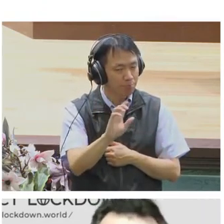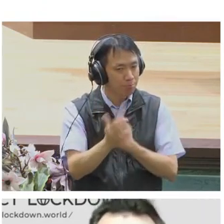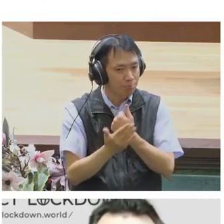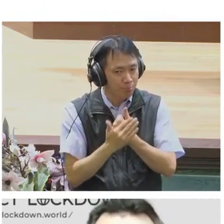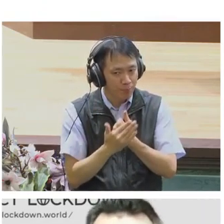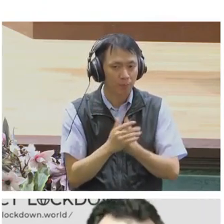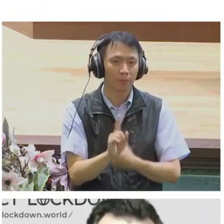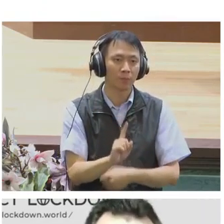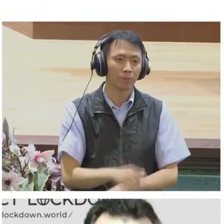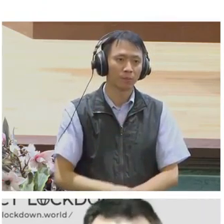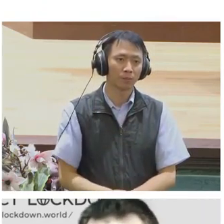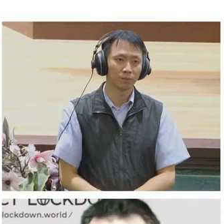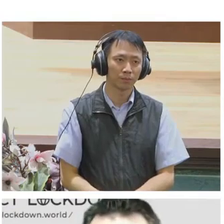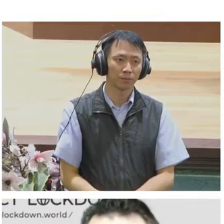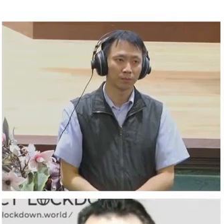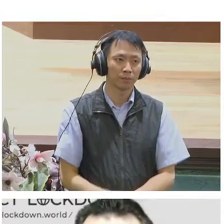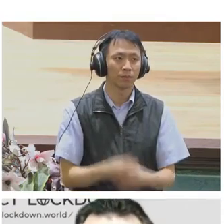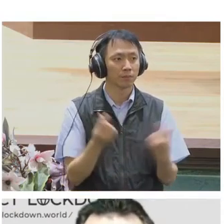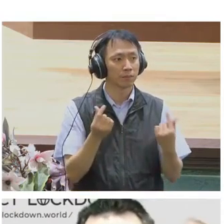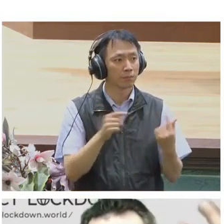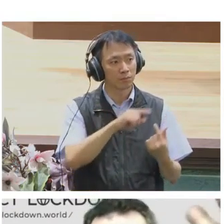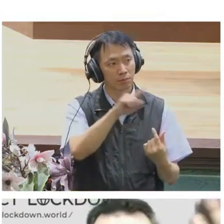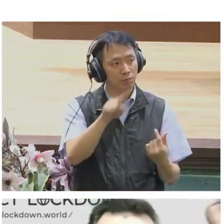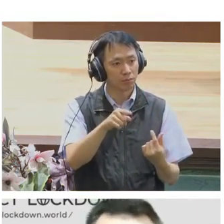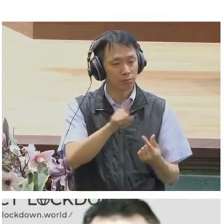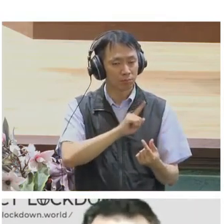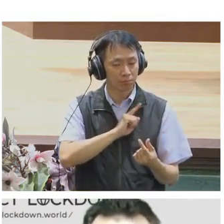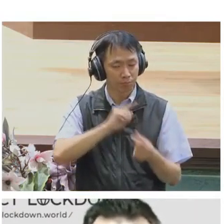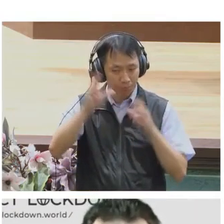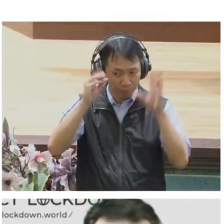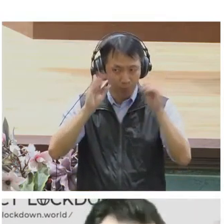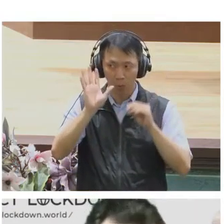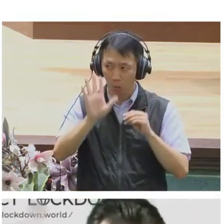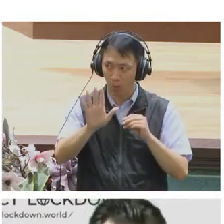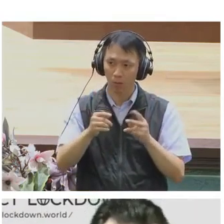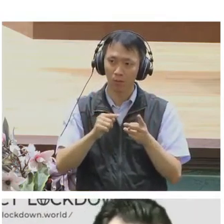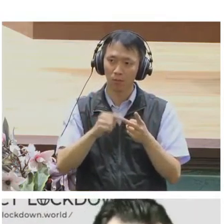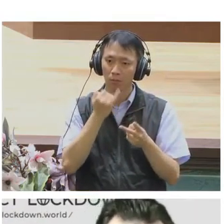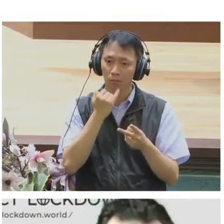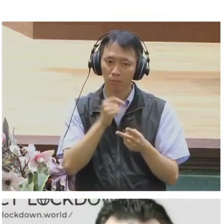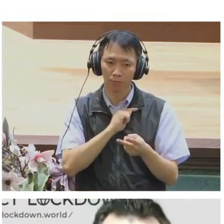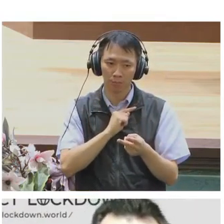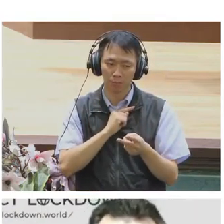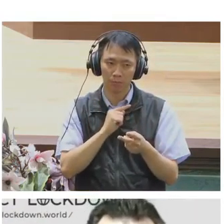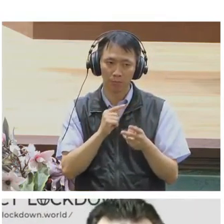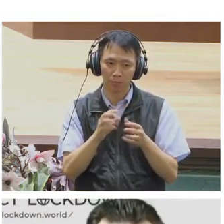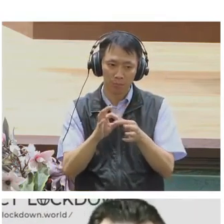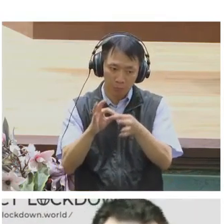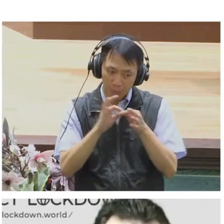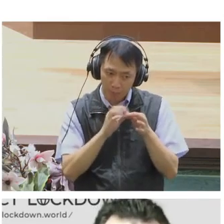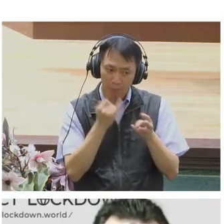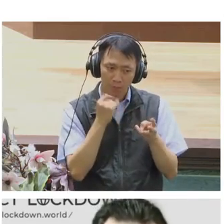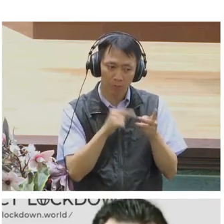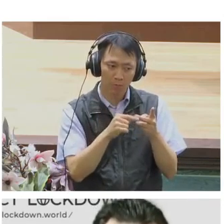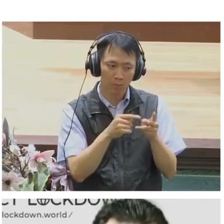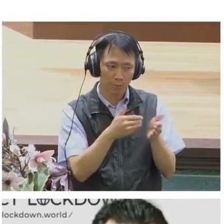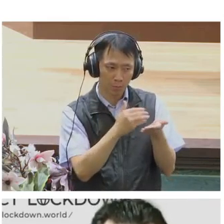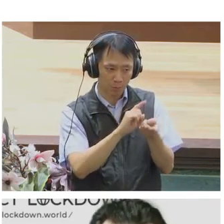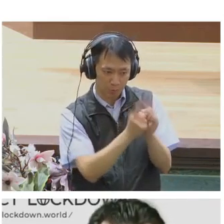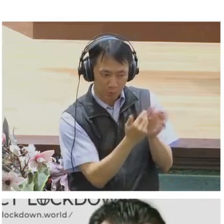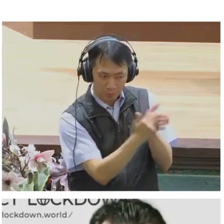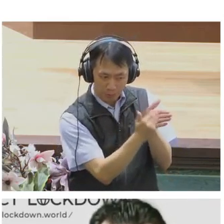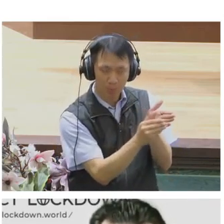I can get the data, I can code, I can do visual work, whatever it is, we're very open to that.